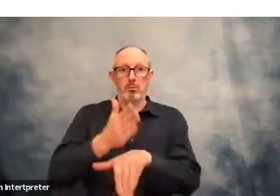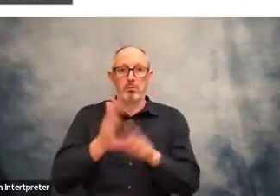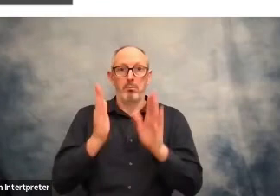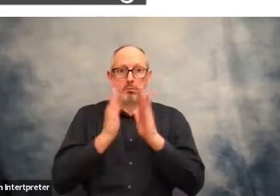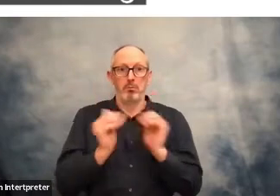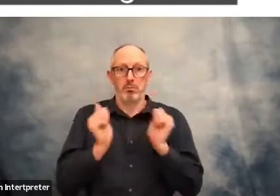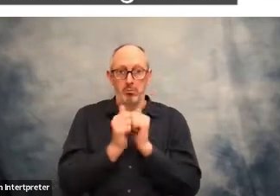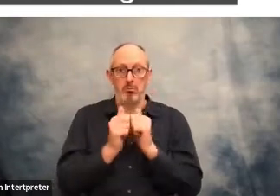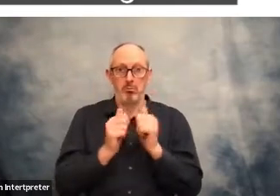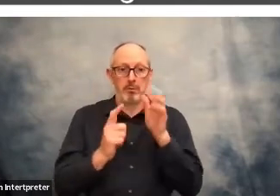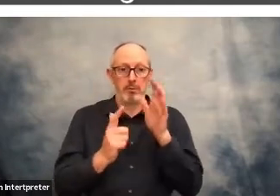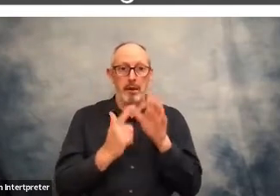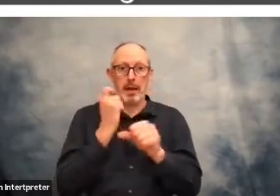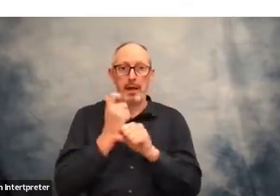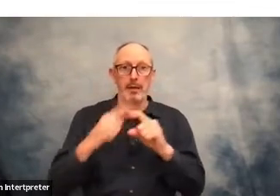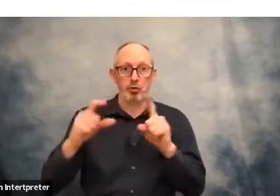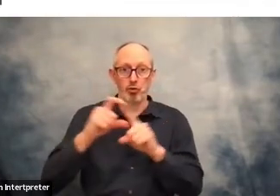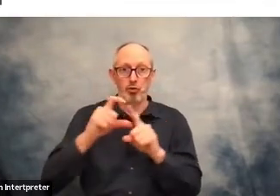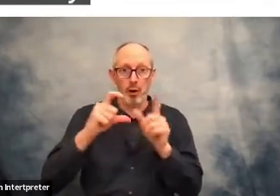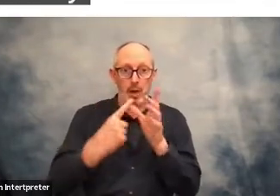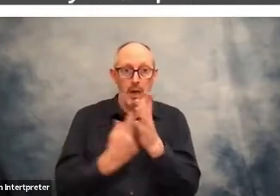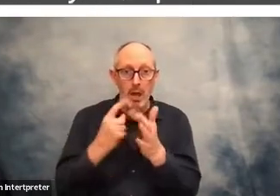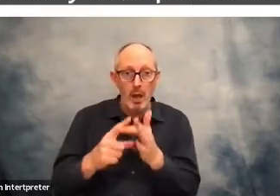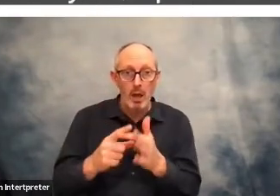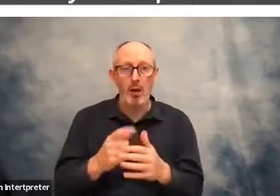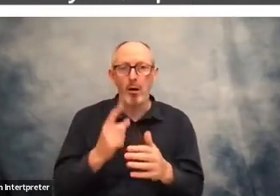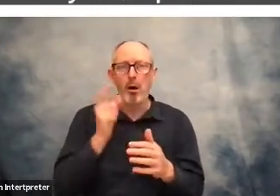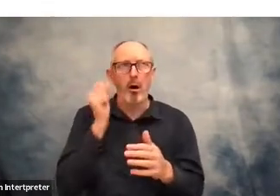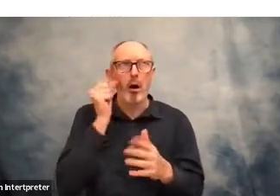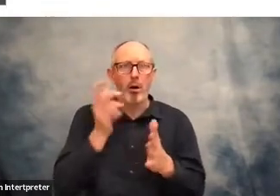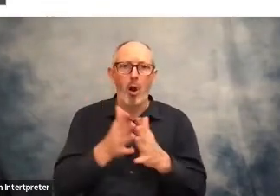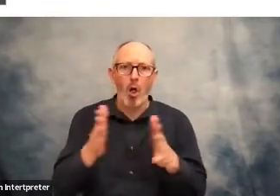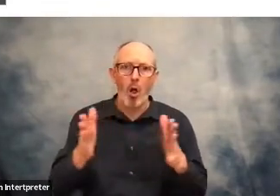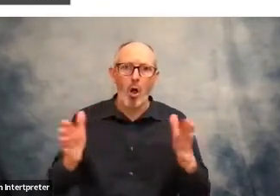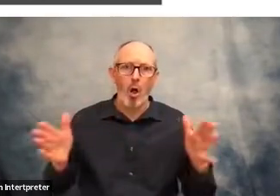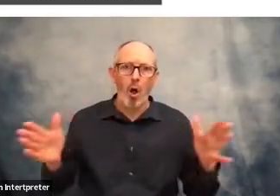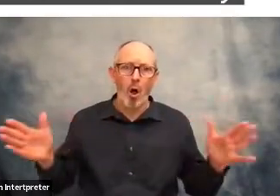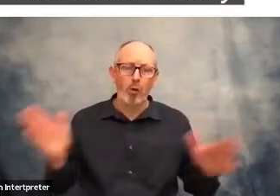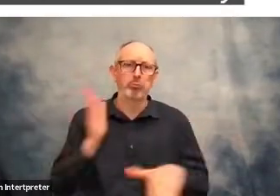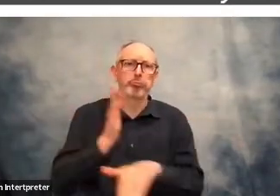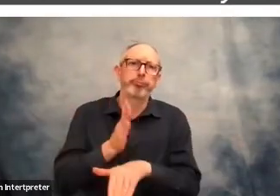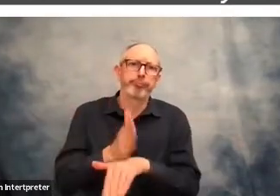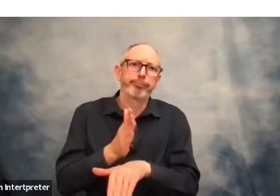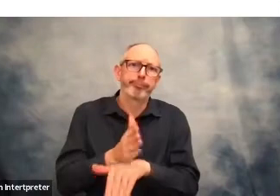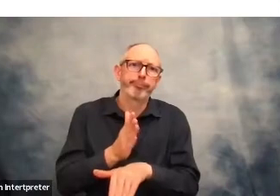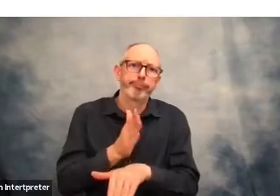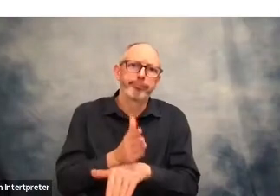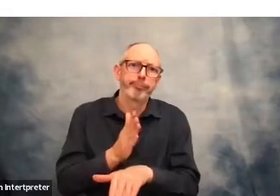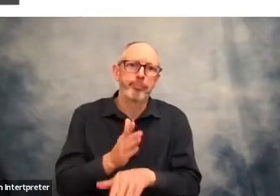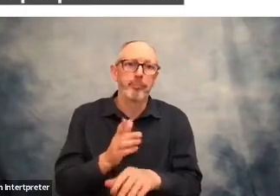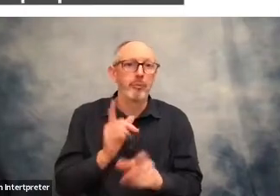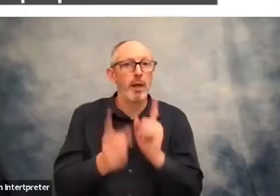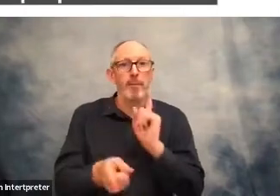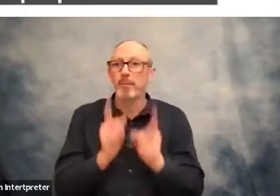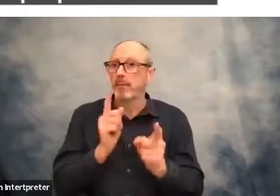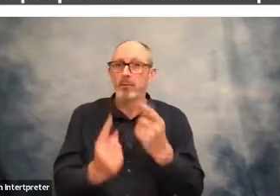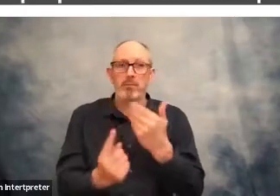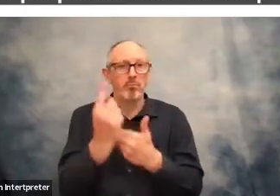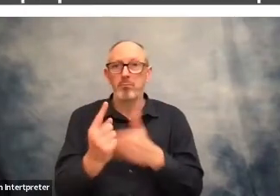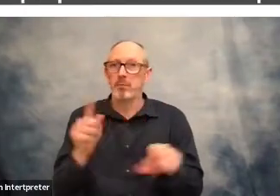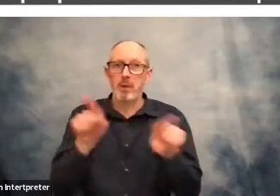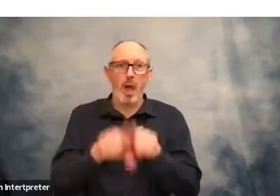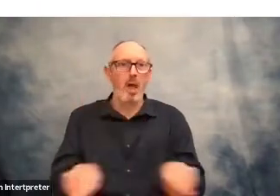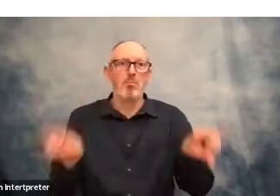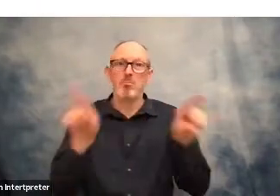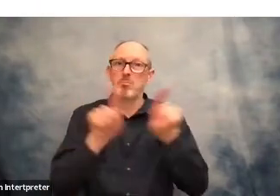how hard those long shifts are. I've talked with many independent support workers. The same story keeps coming back. The paperwork is